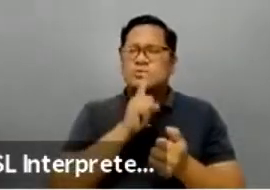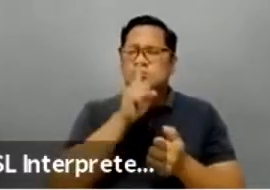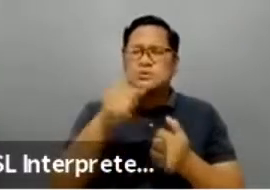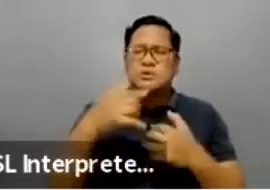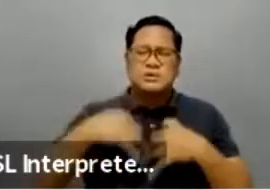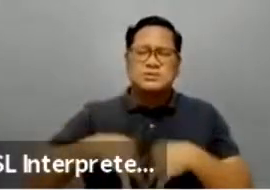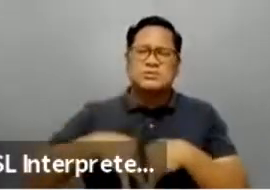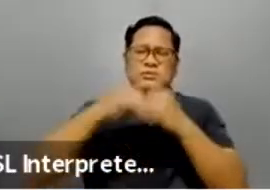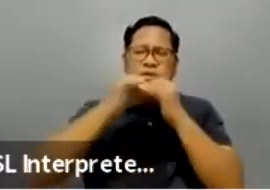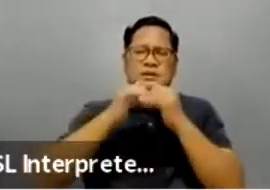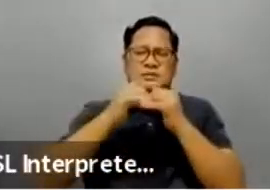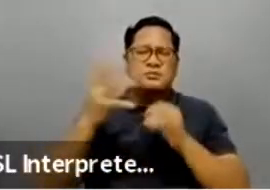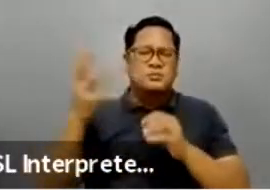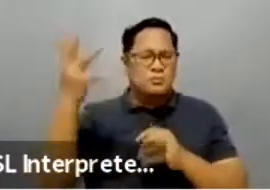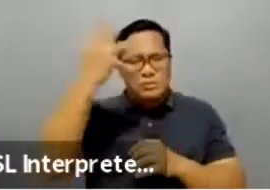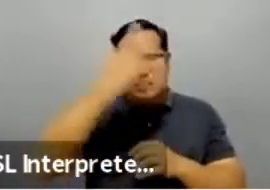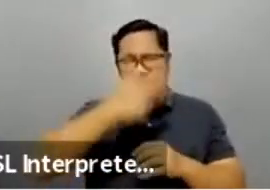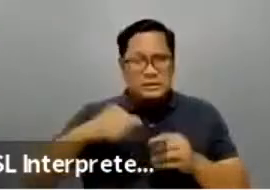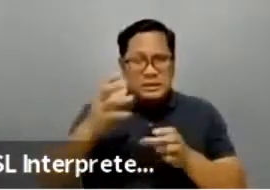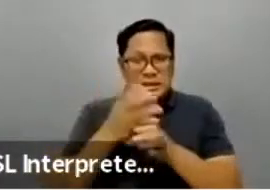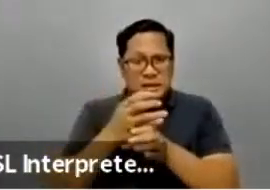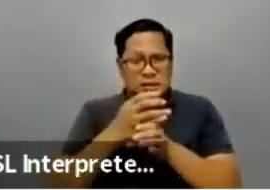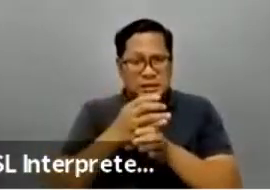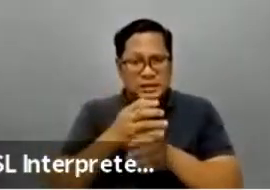build better healthcare?